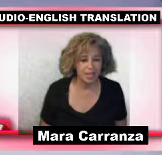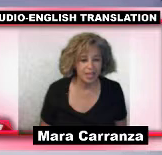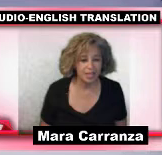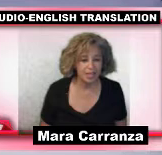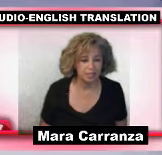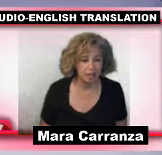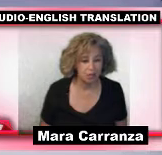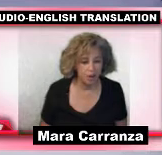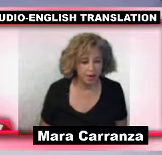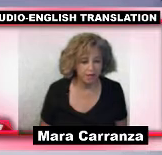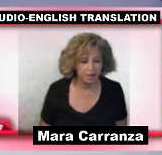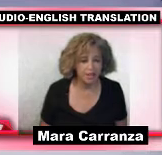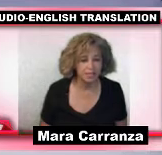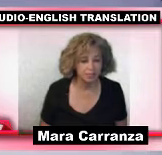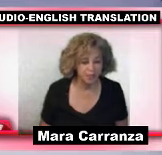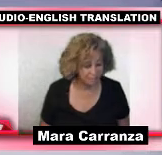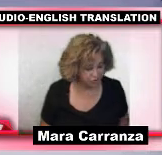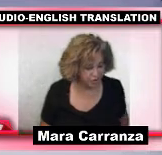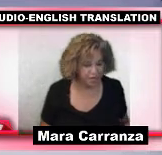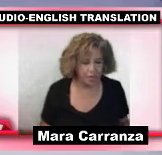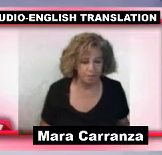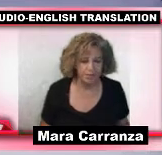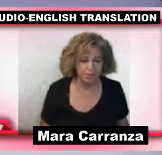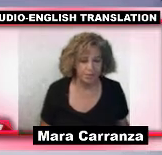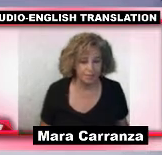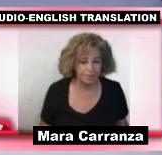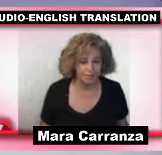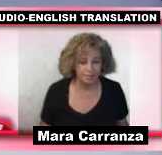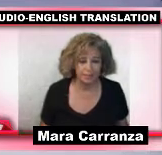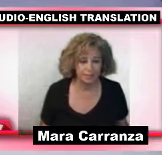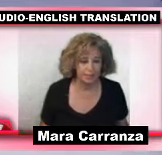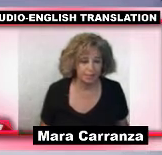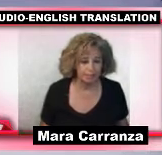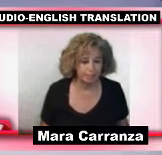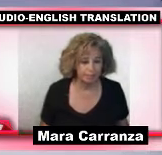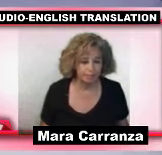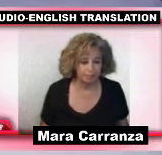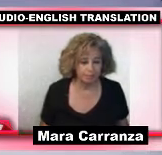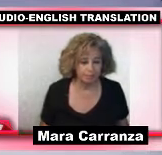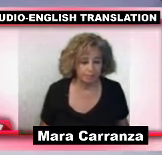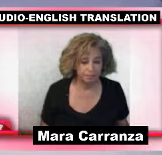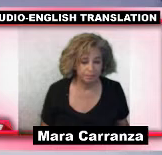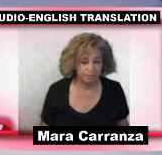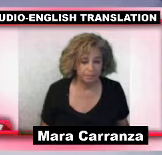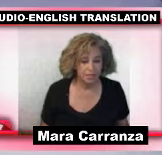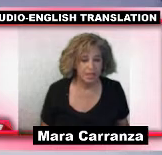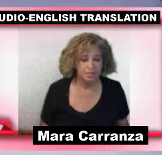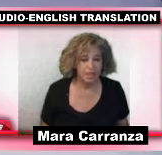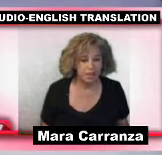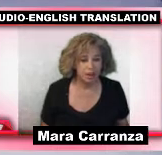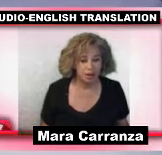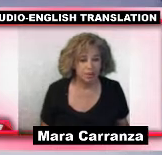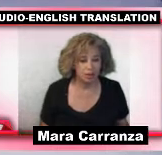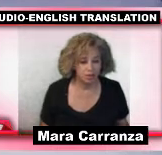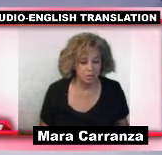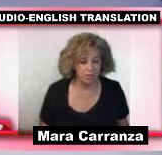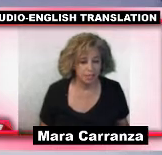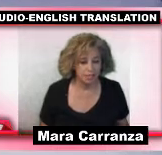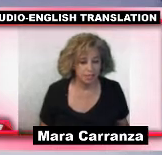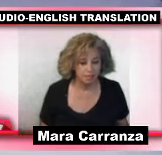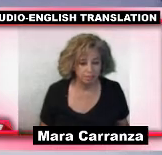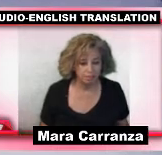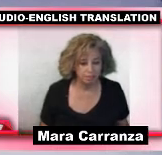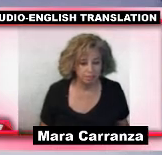that he is aware that he is mistreating Mexicans que sí tienen documentos, that are